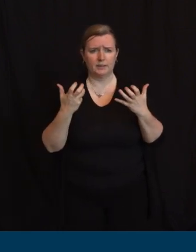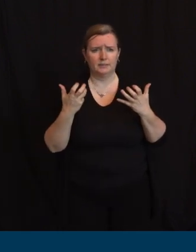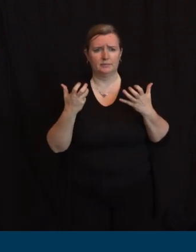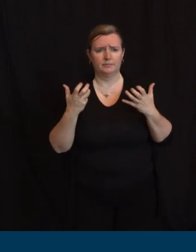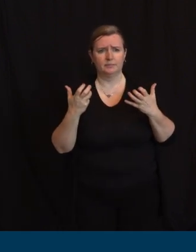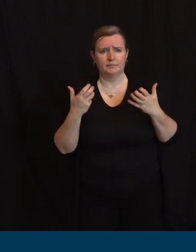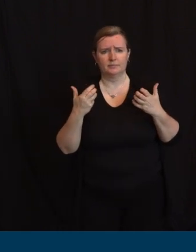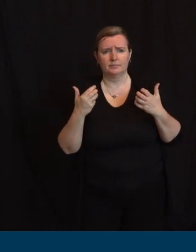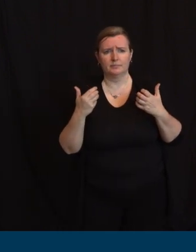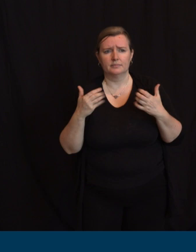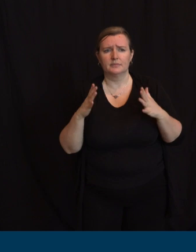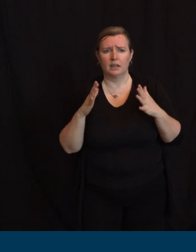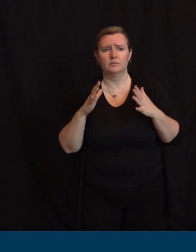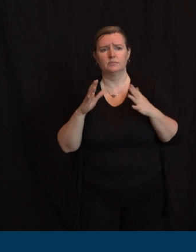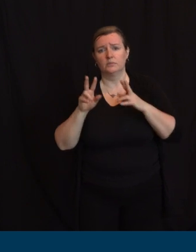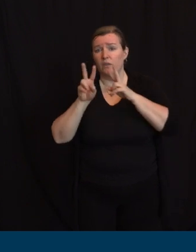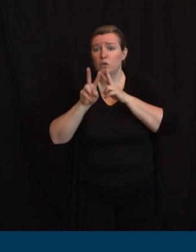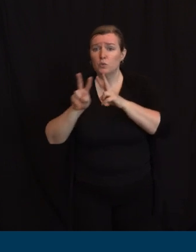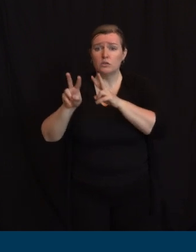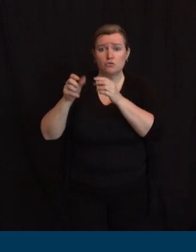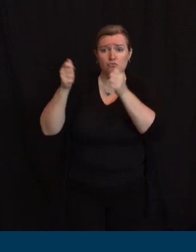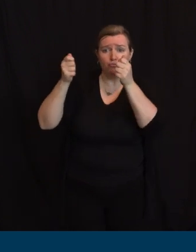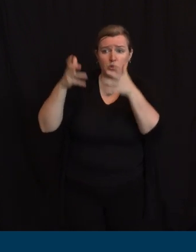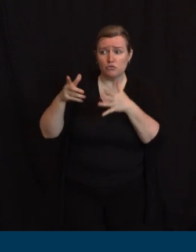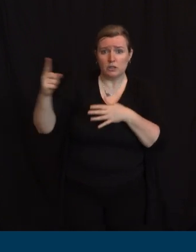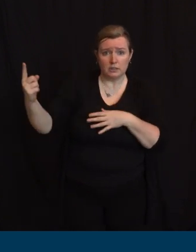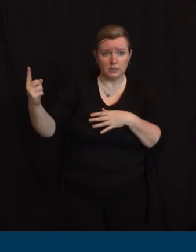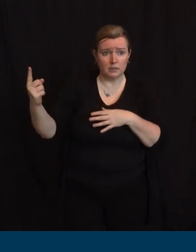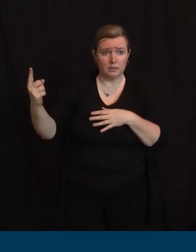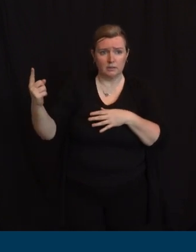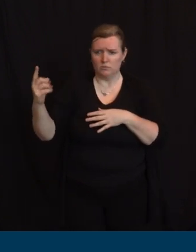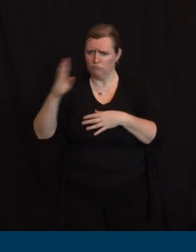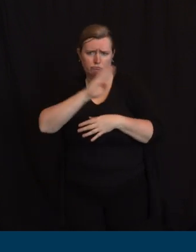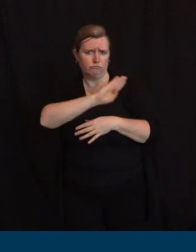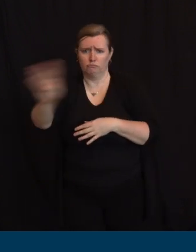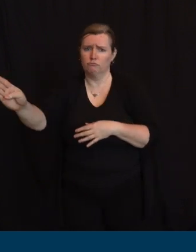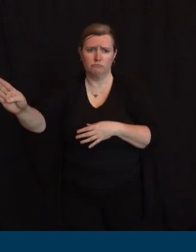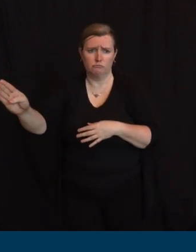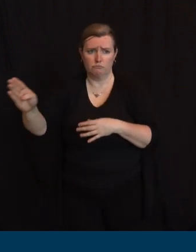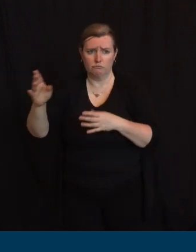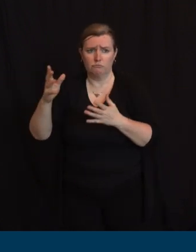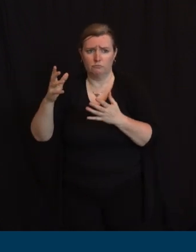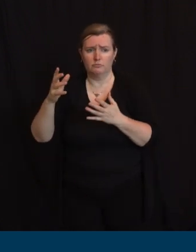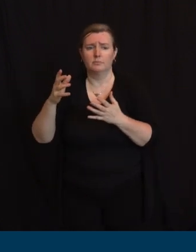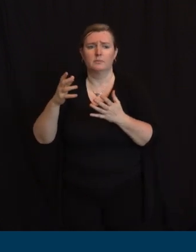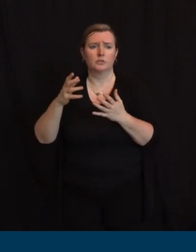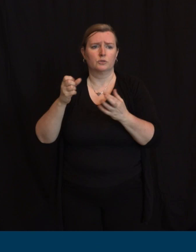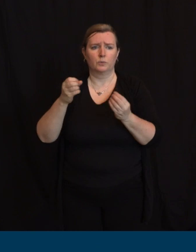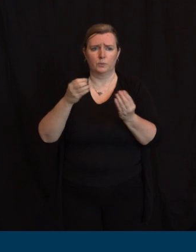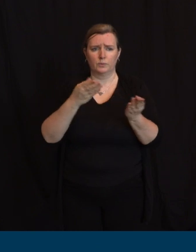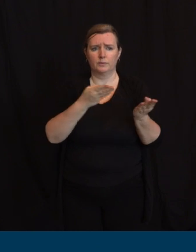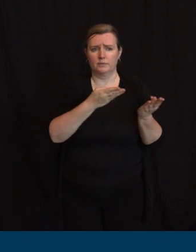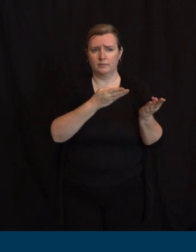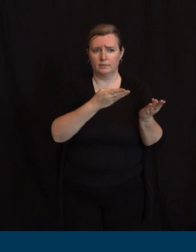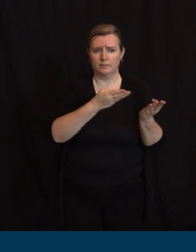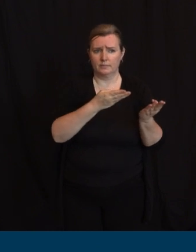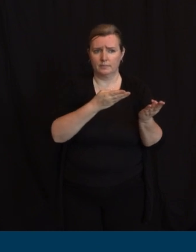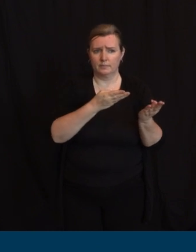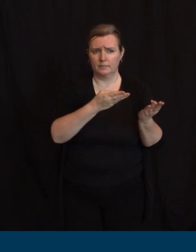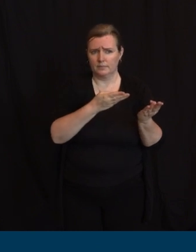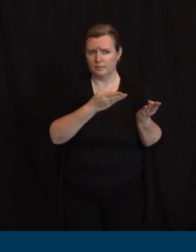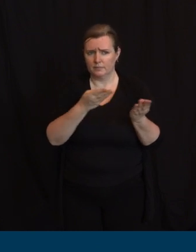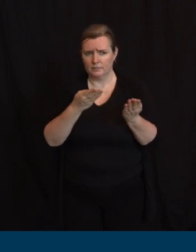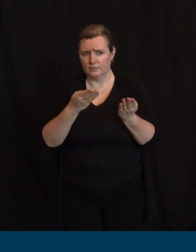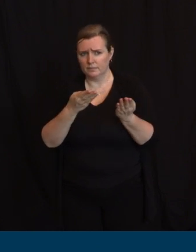take decedents directly to this fixed location, which I think is going to help take the strain off of the system. I'm on the phone daily with